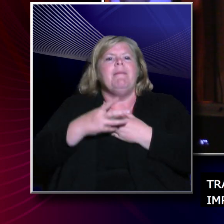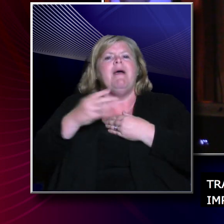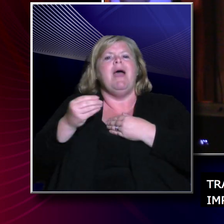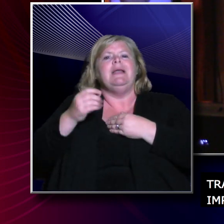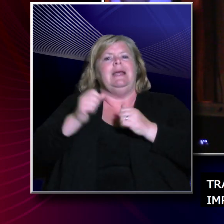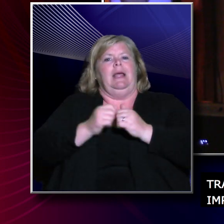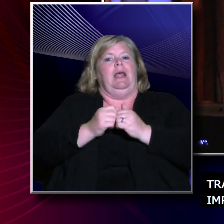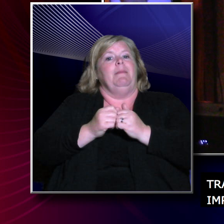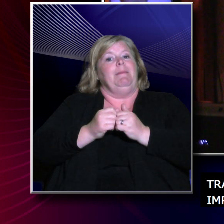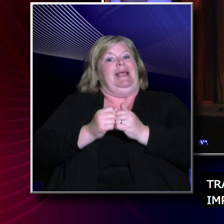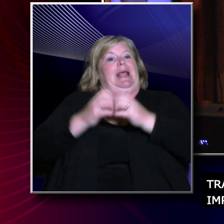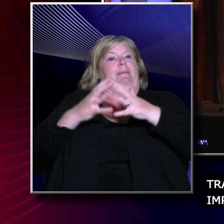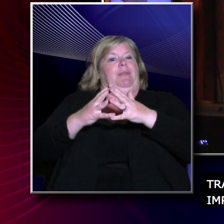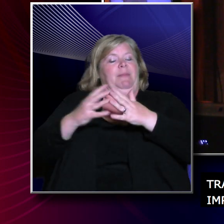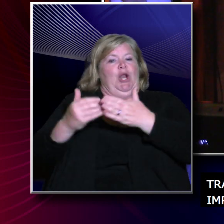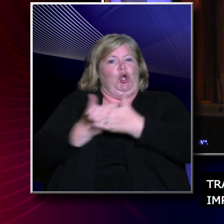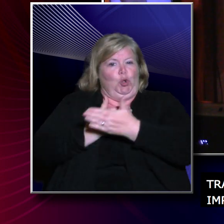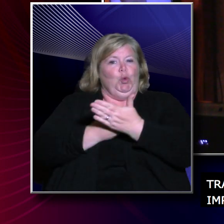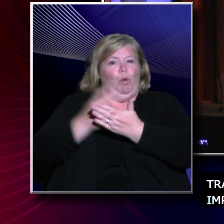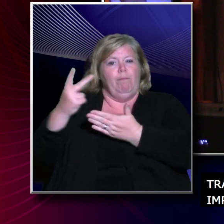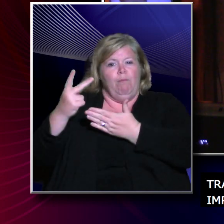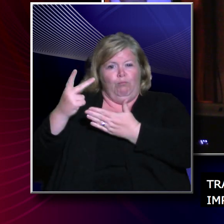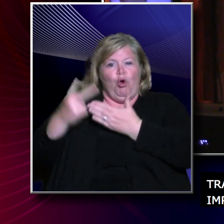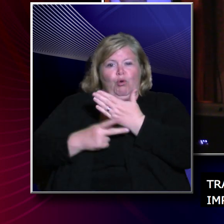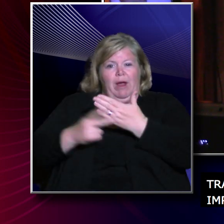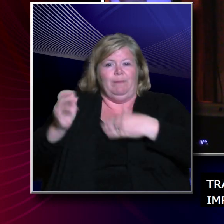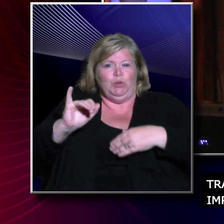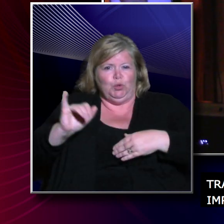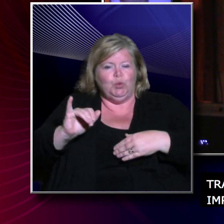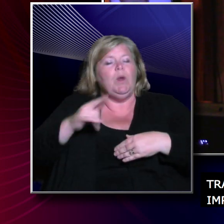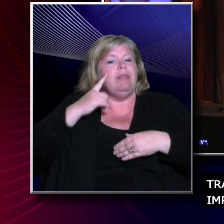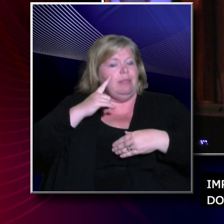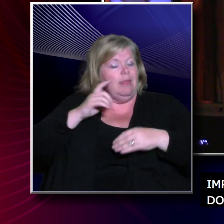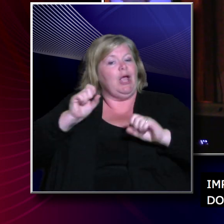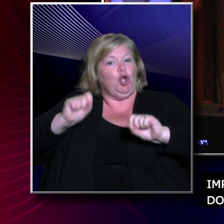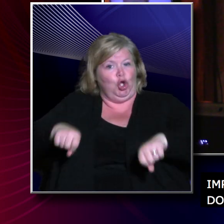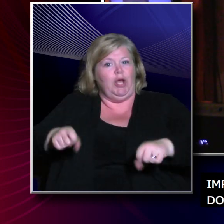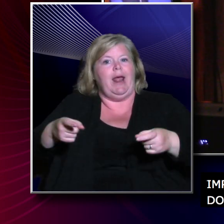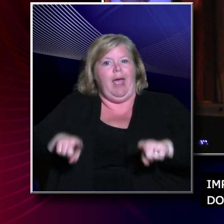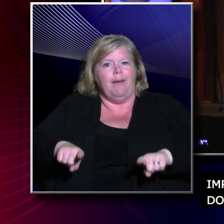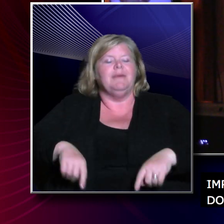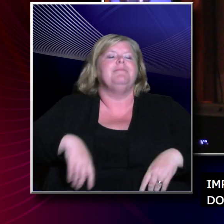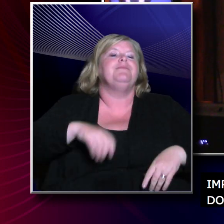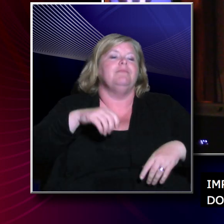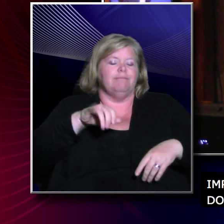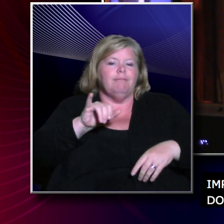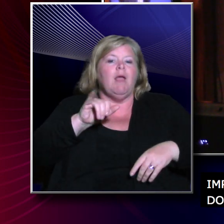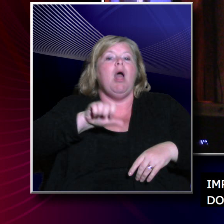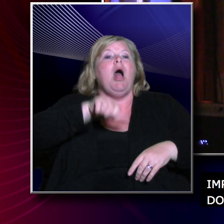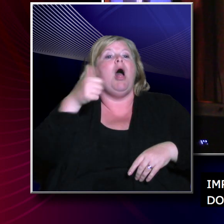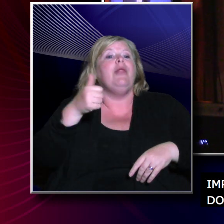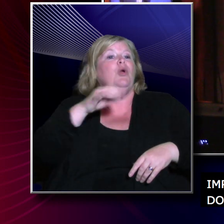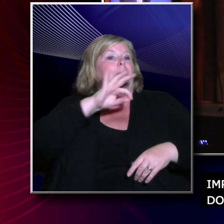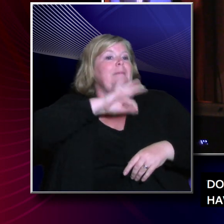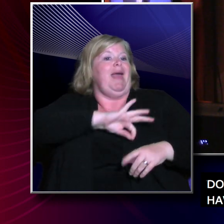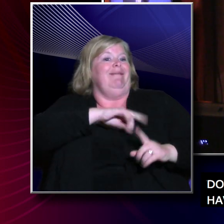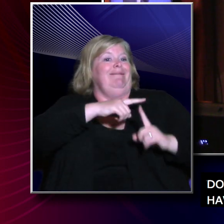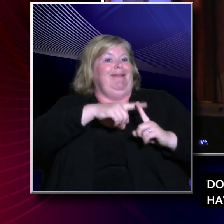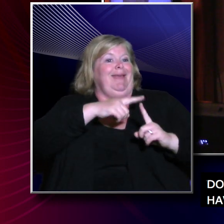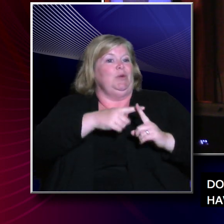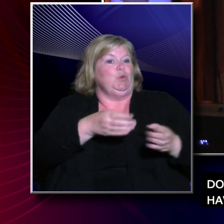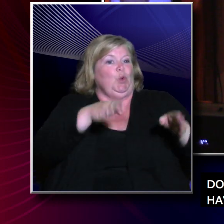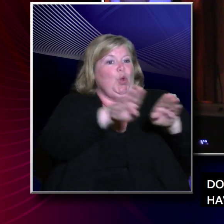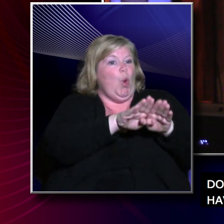is really doable. The other benefit of closing the dorms is we have more